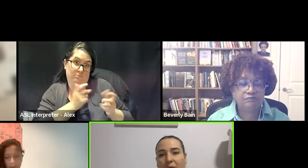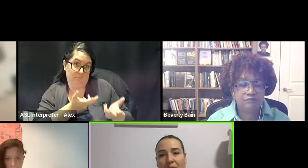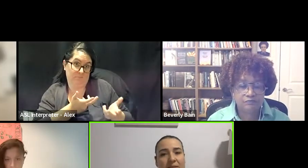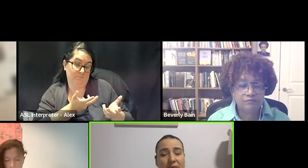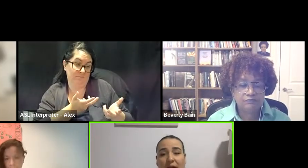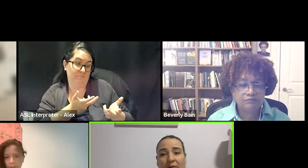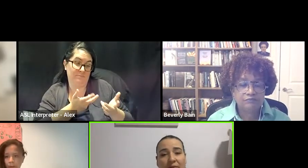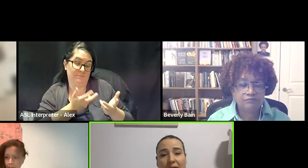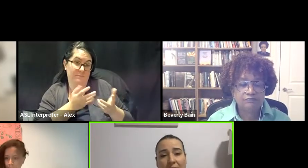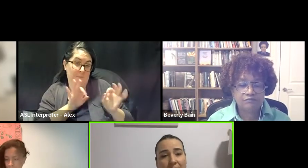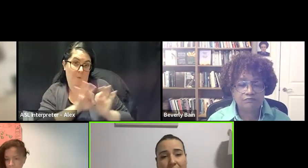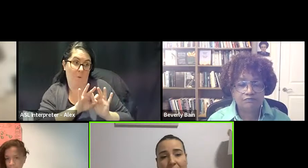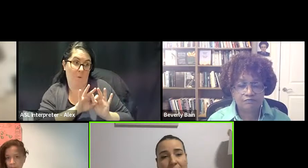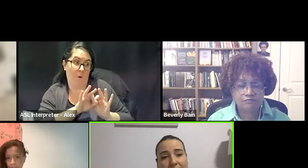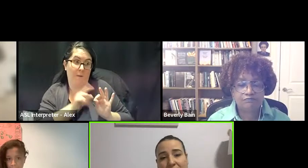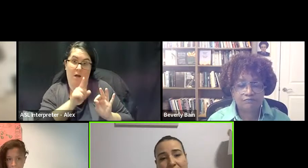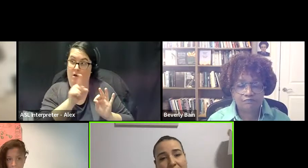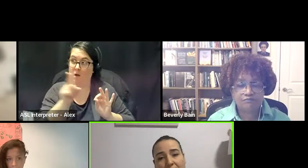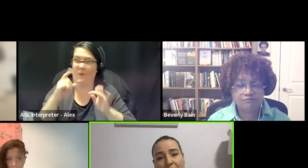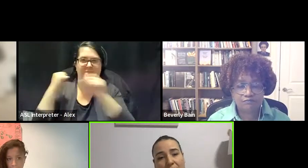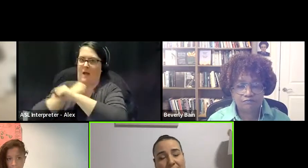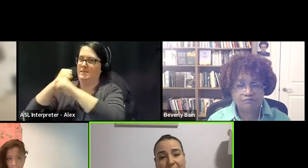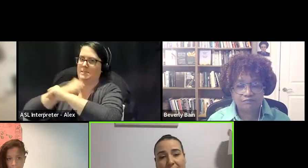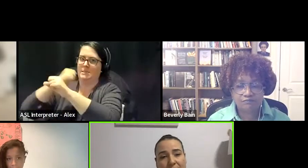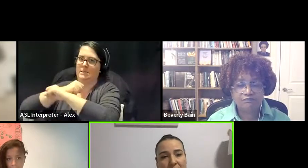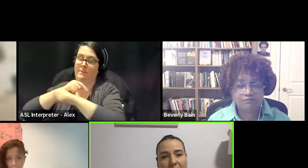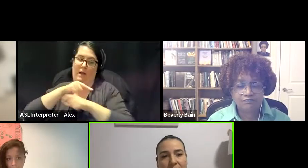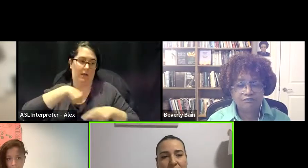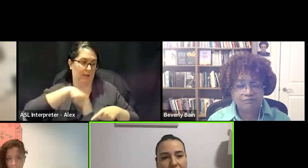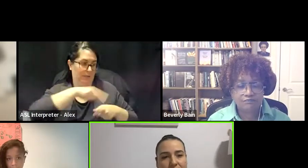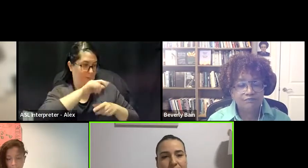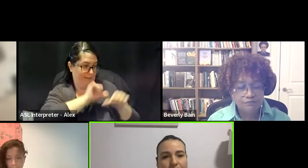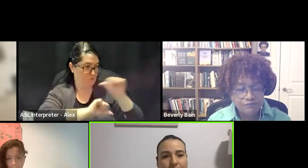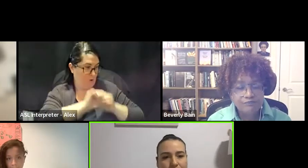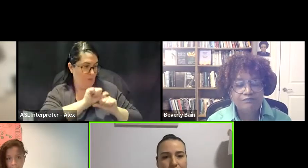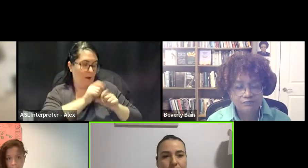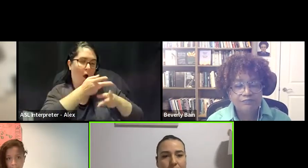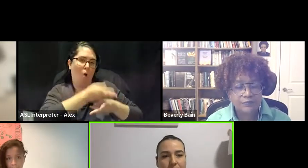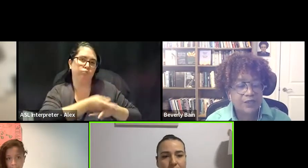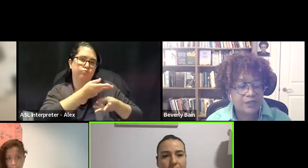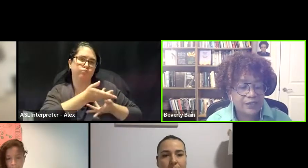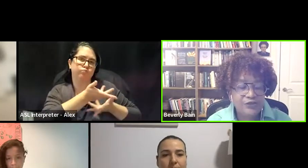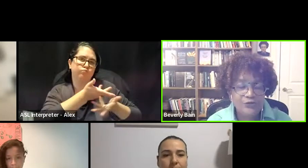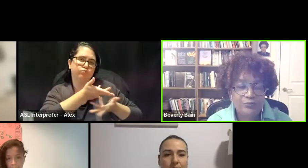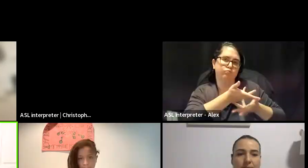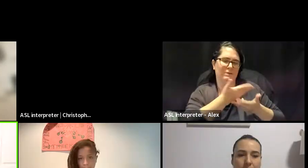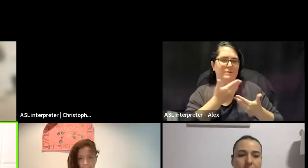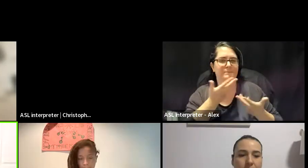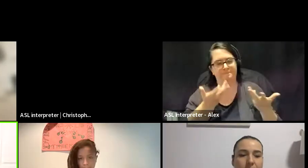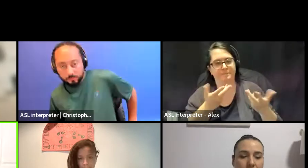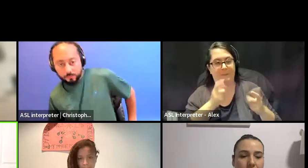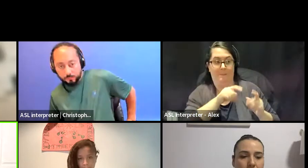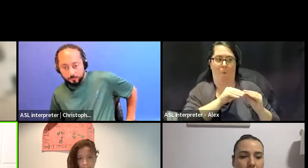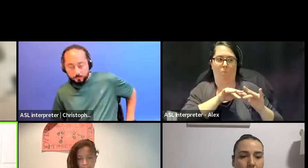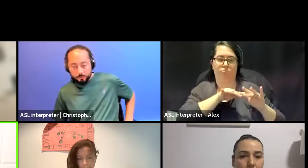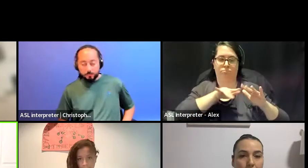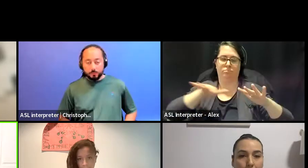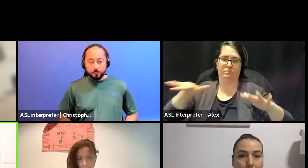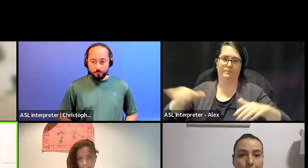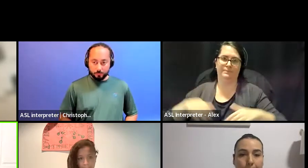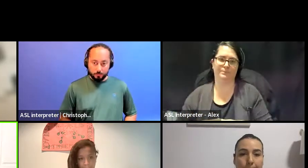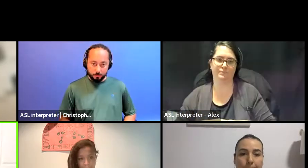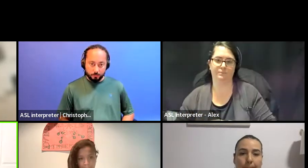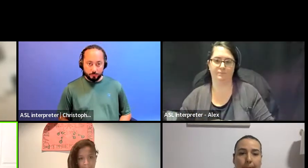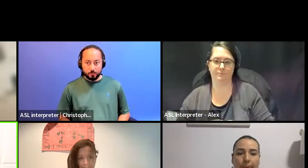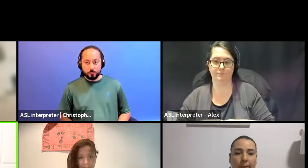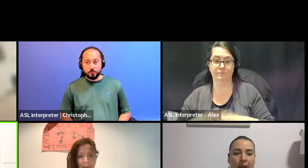But everywhere else, we've got to fight. And that's how I see things right now. So thank you, Brie. Robin?